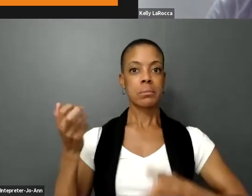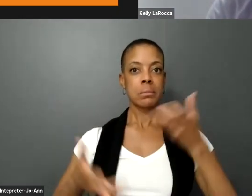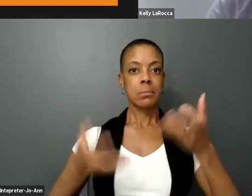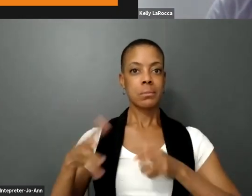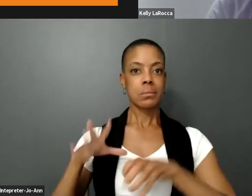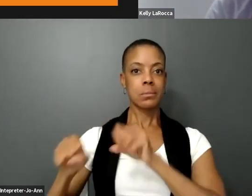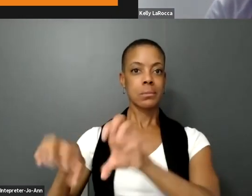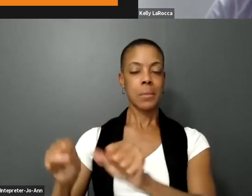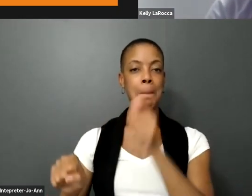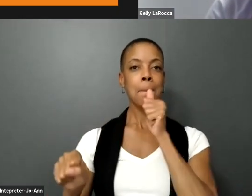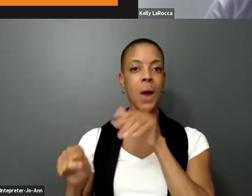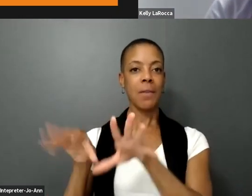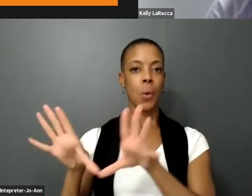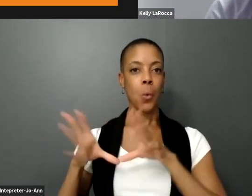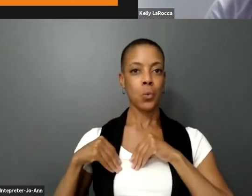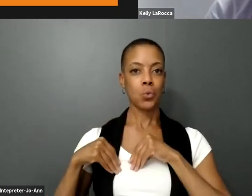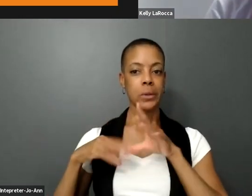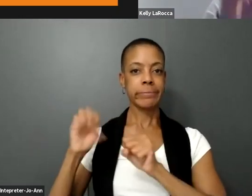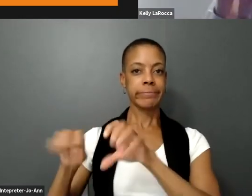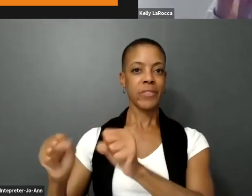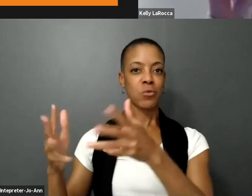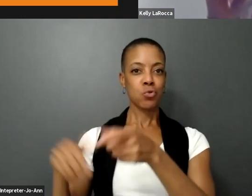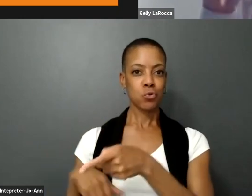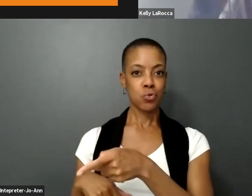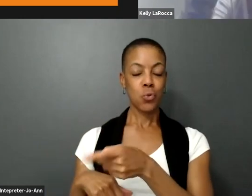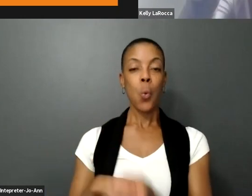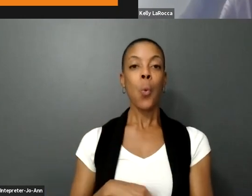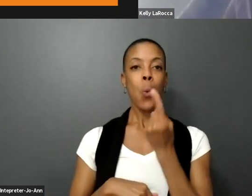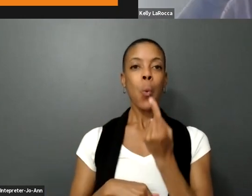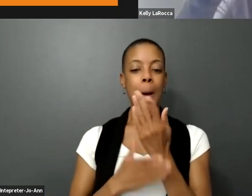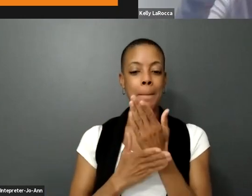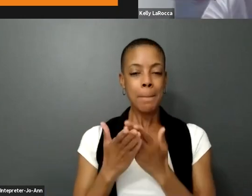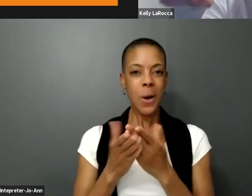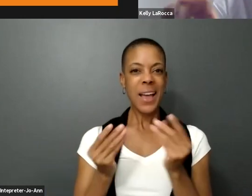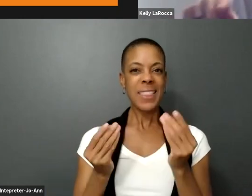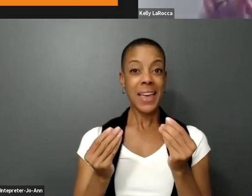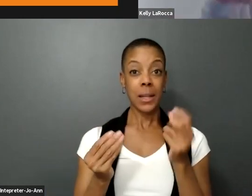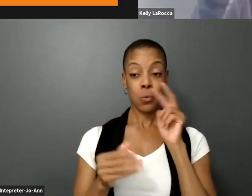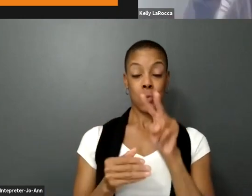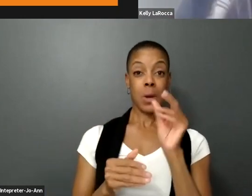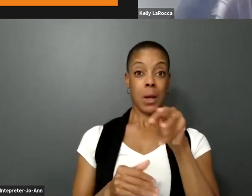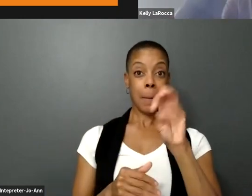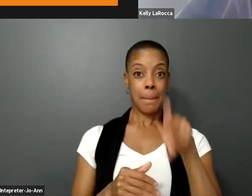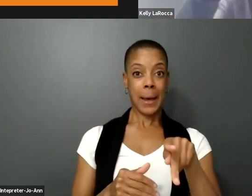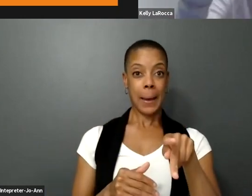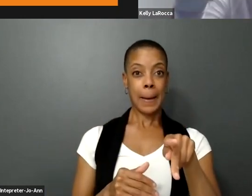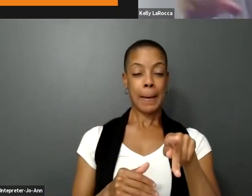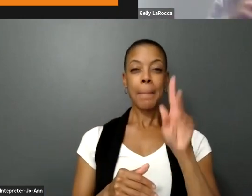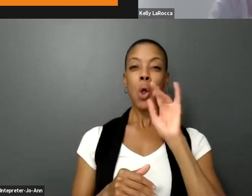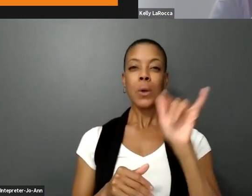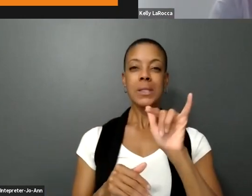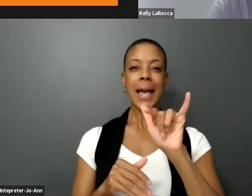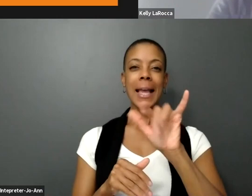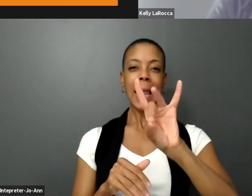ownership. As it turned out, there was one piece of land left. If you look at a map, it's a figure eight,